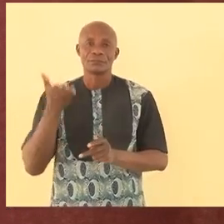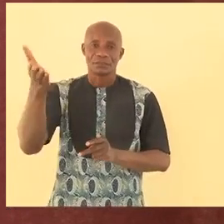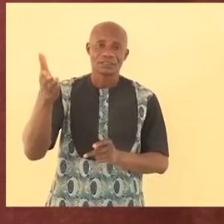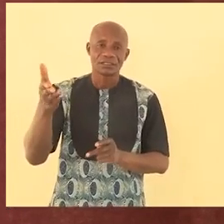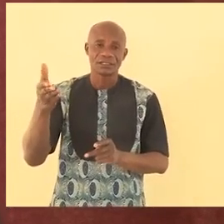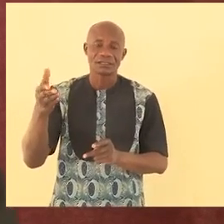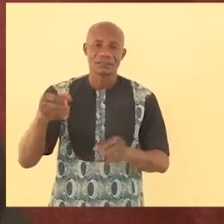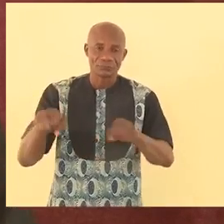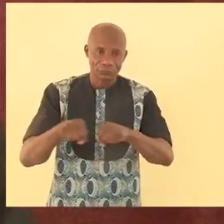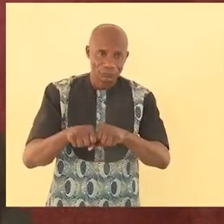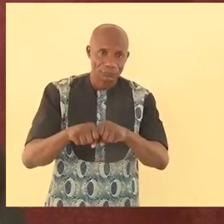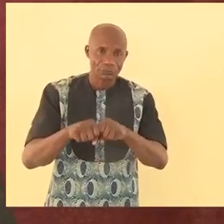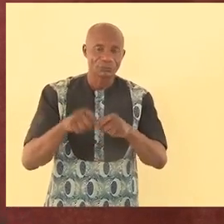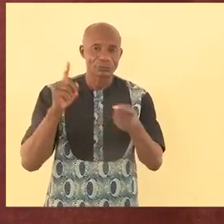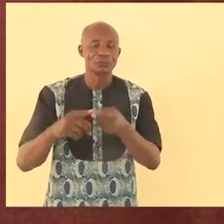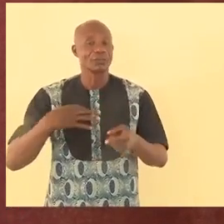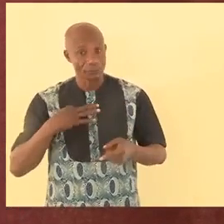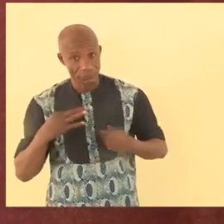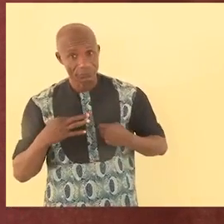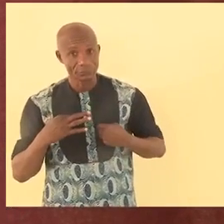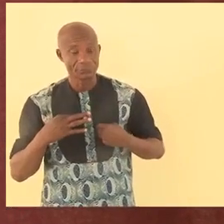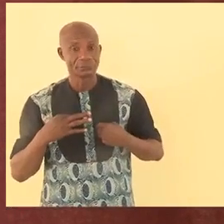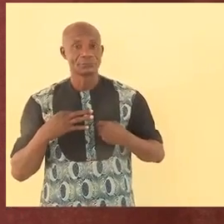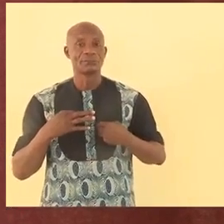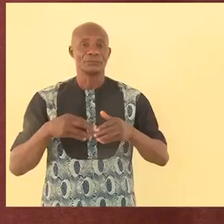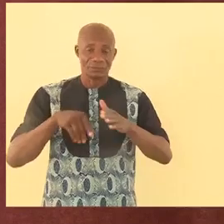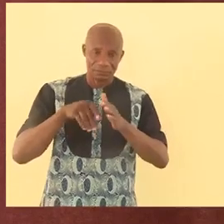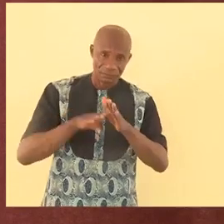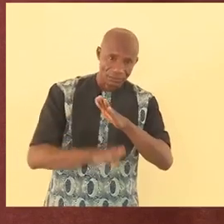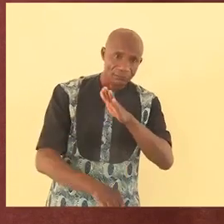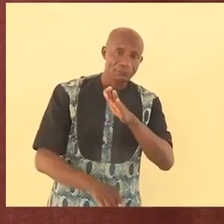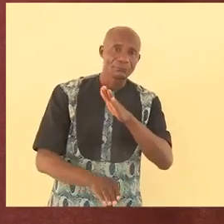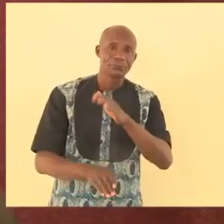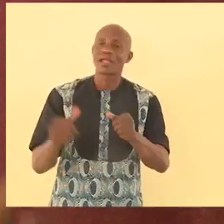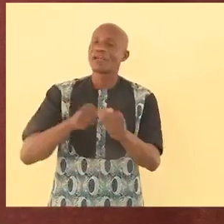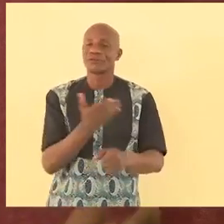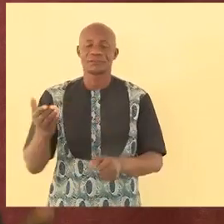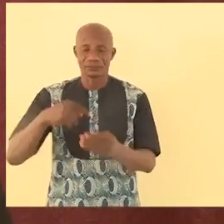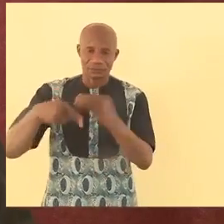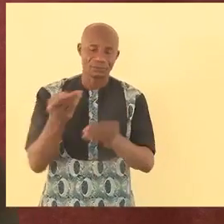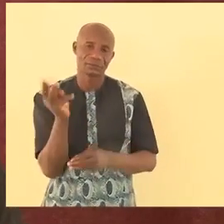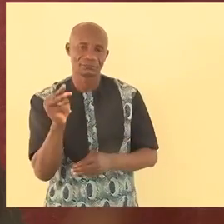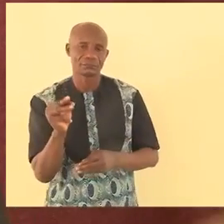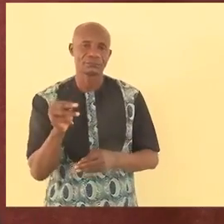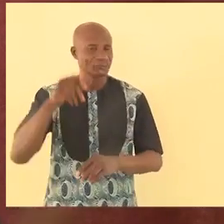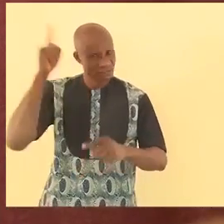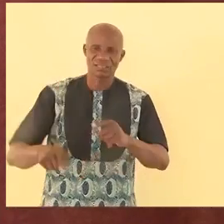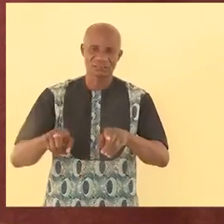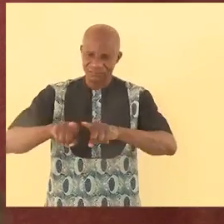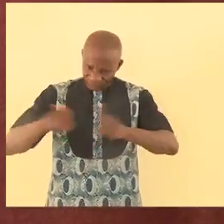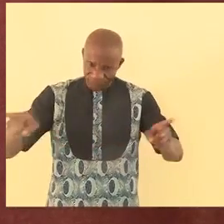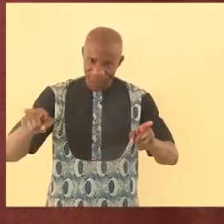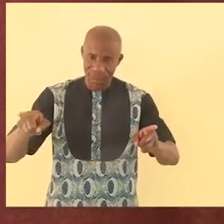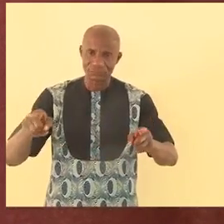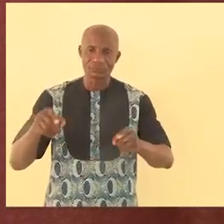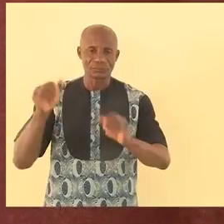their footwear to their clothes, down to virtually everything about them, you can